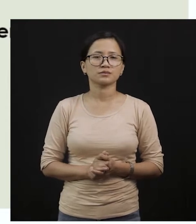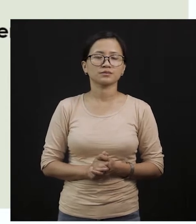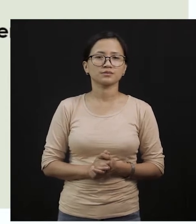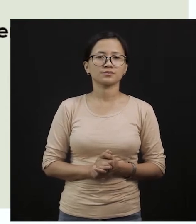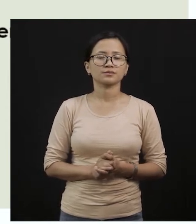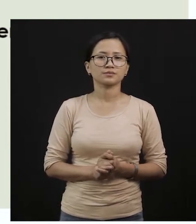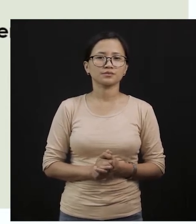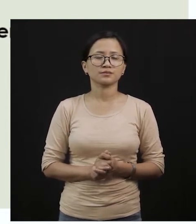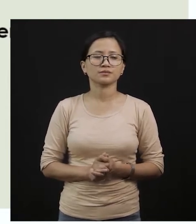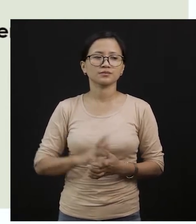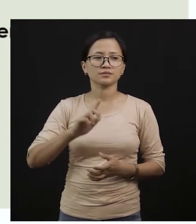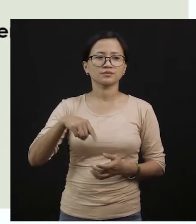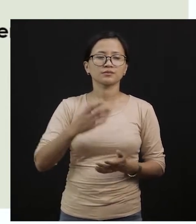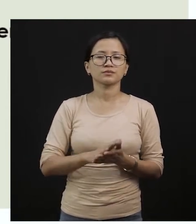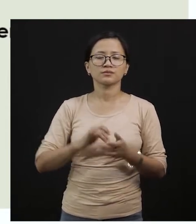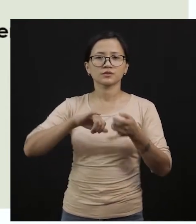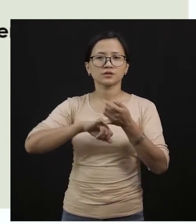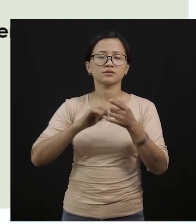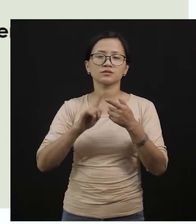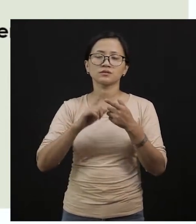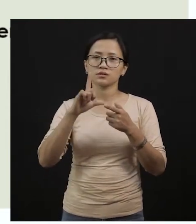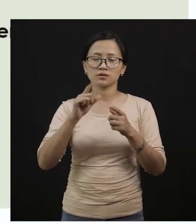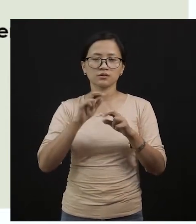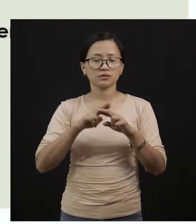help. Okay. Next is self